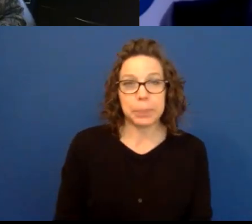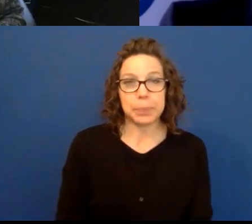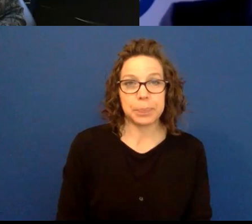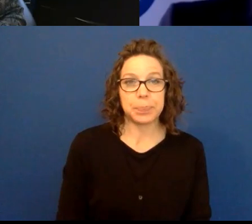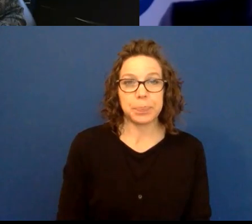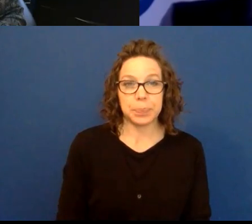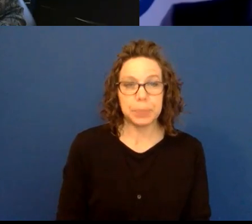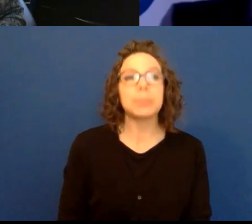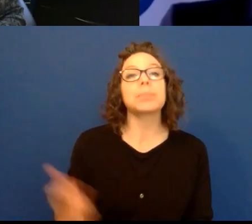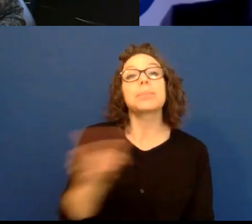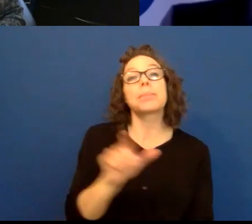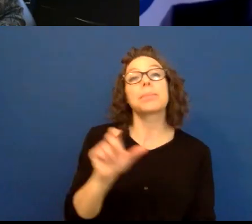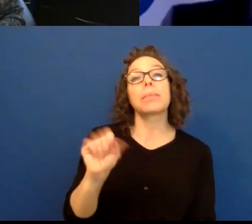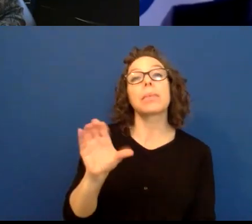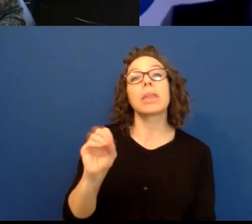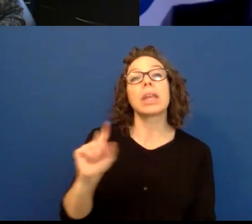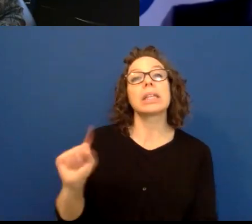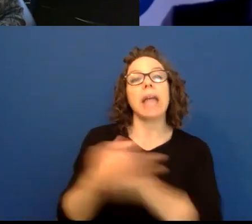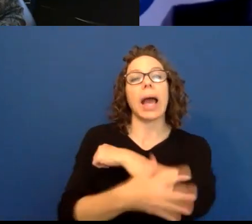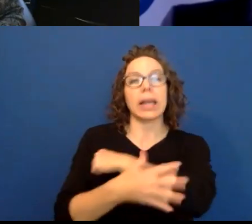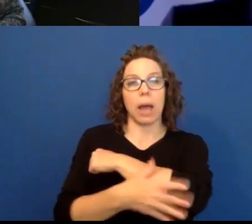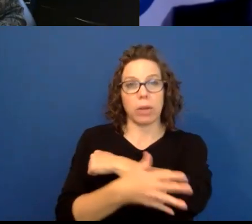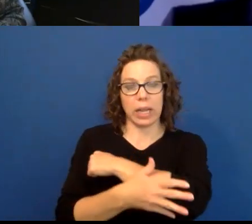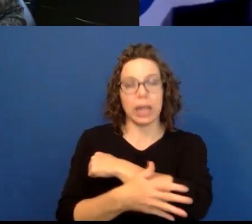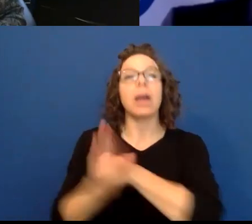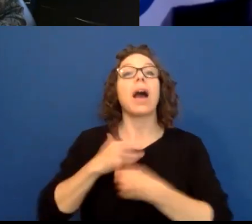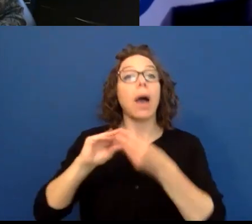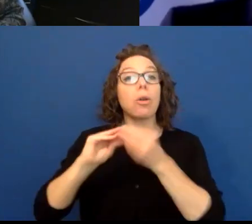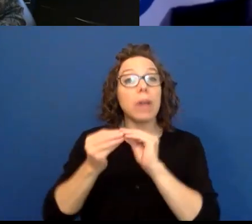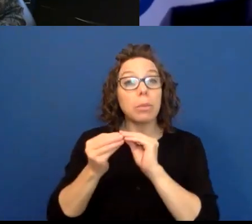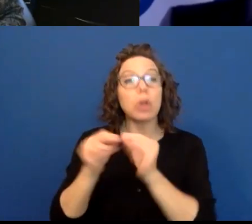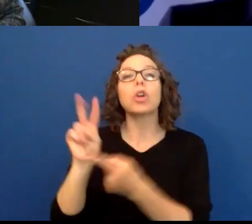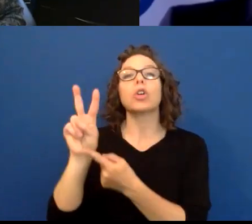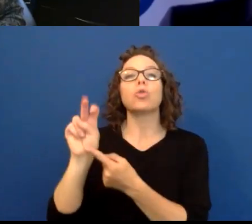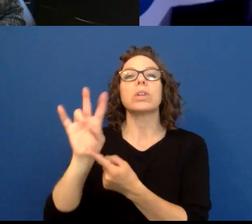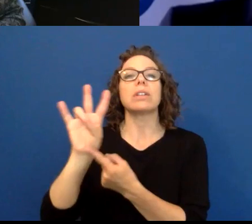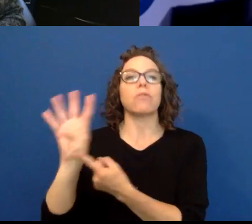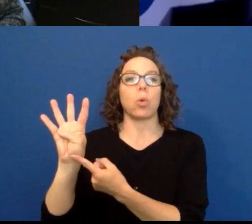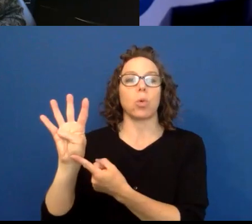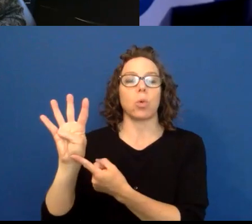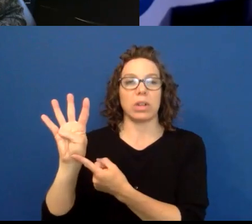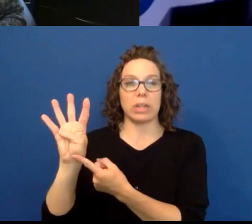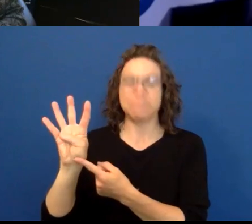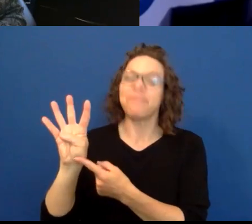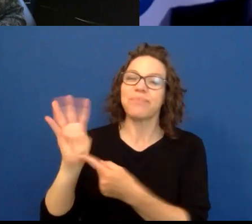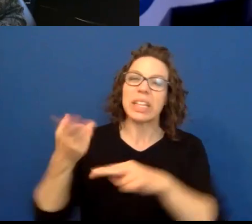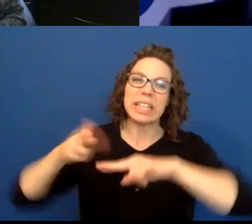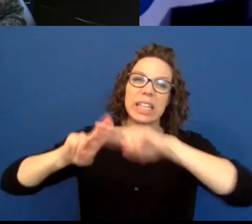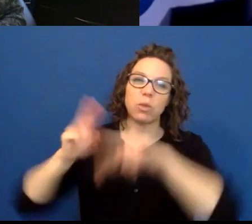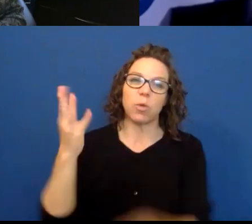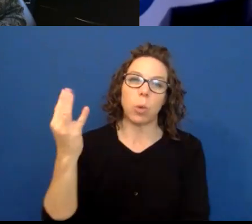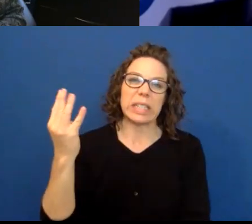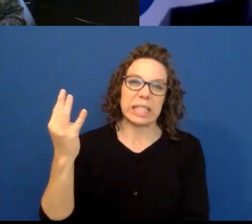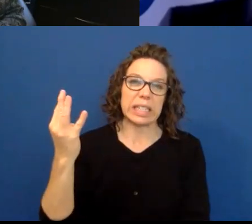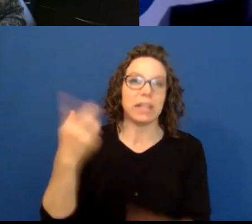In Scott County today, our number was listed as 274. That's an increase of 14 since we